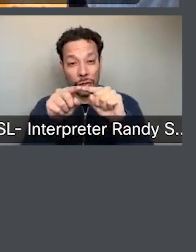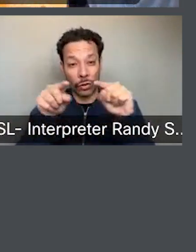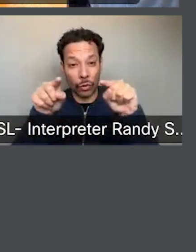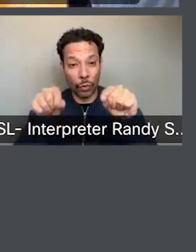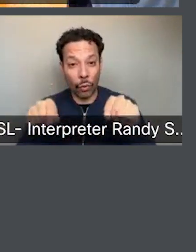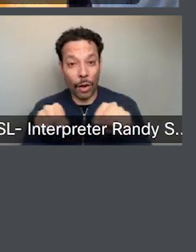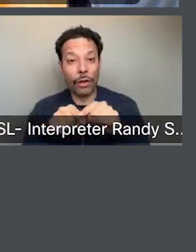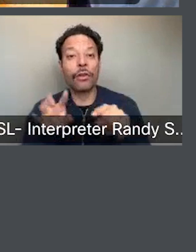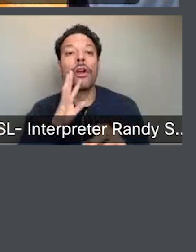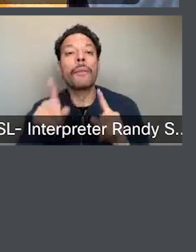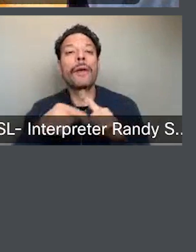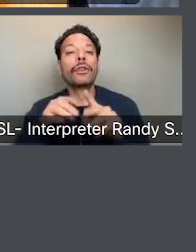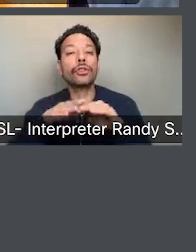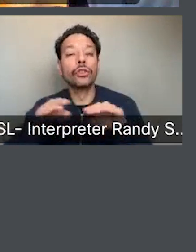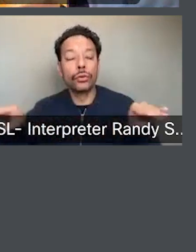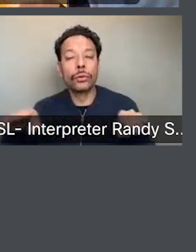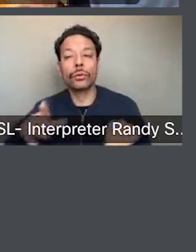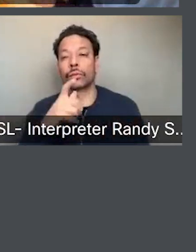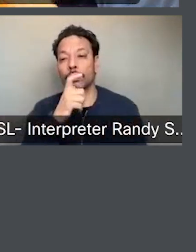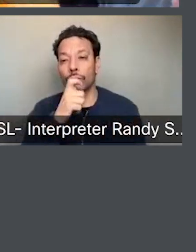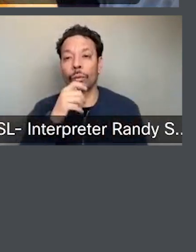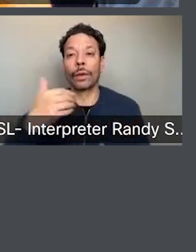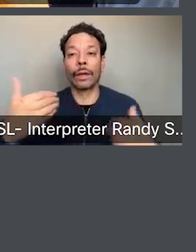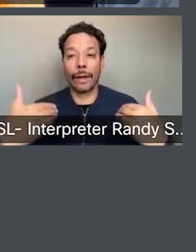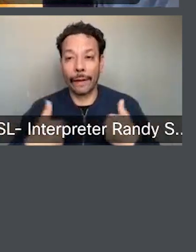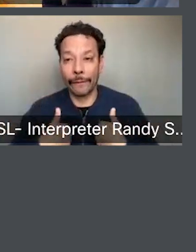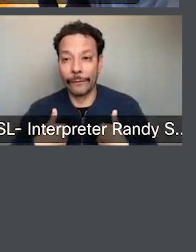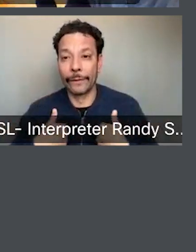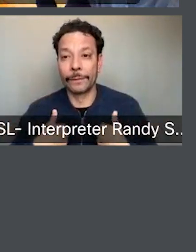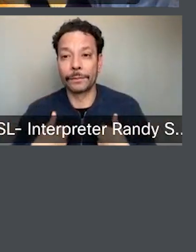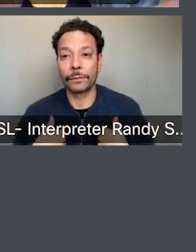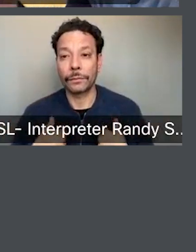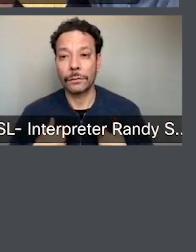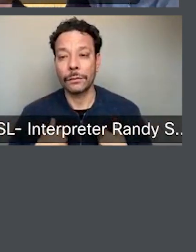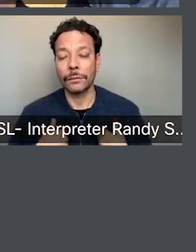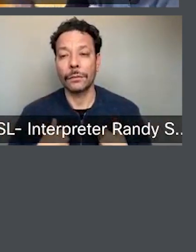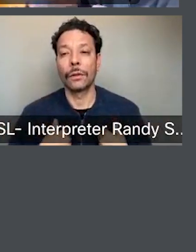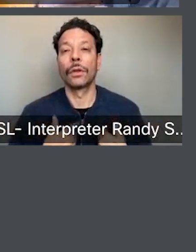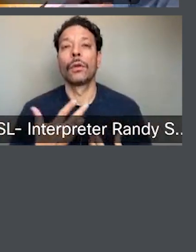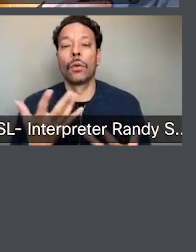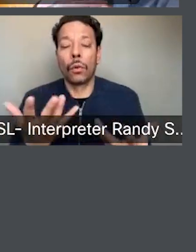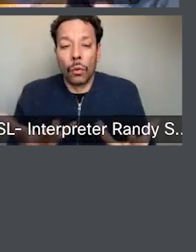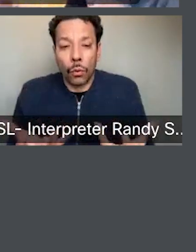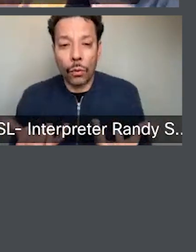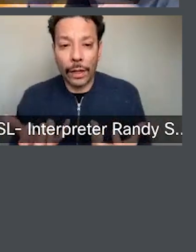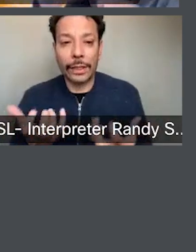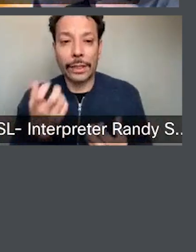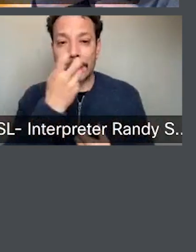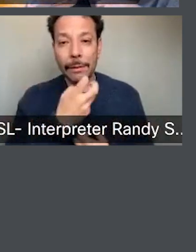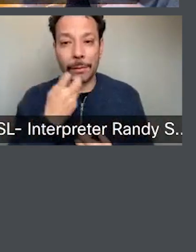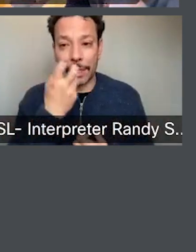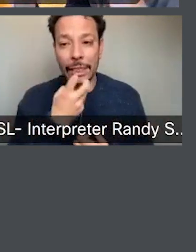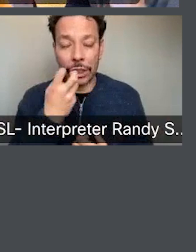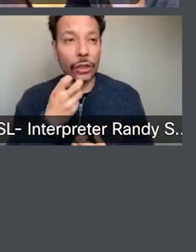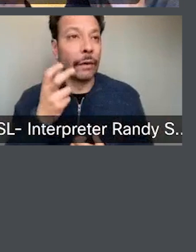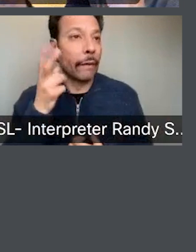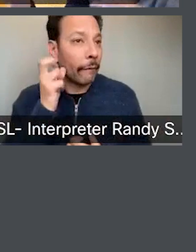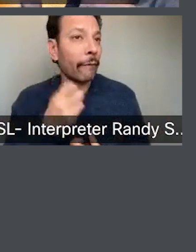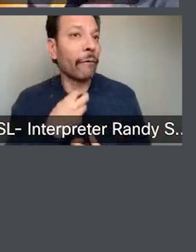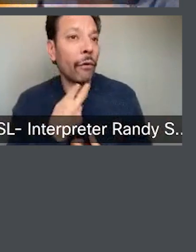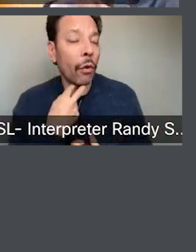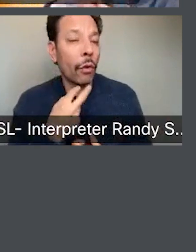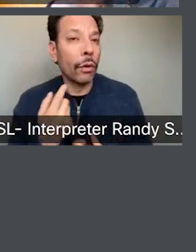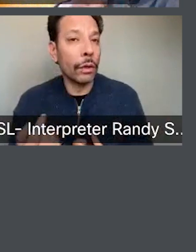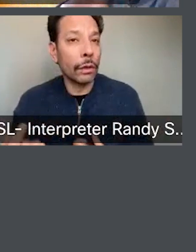about children who have the desired speech signal or the voice going to